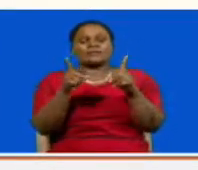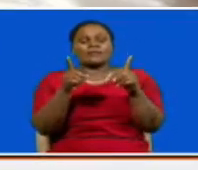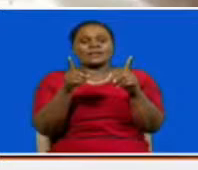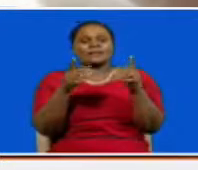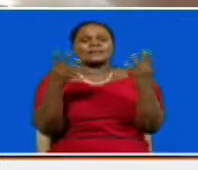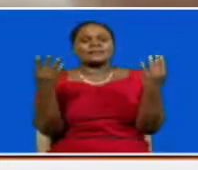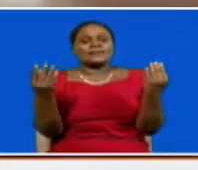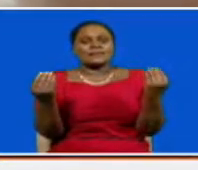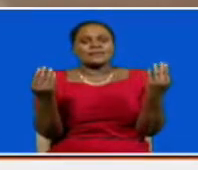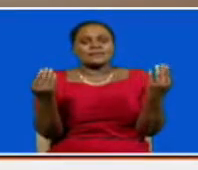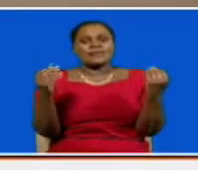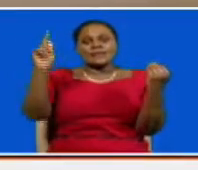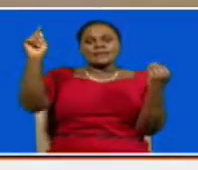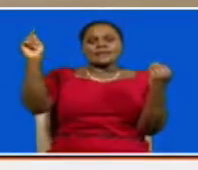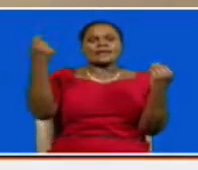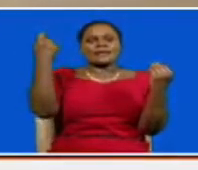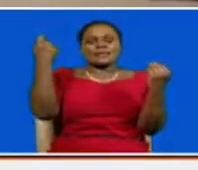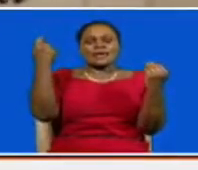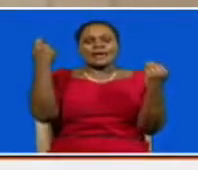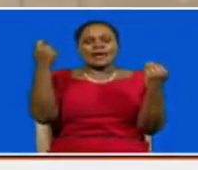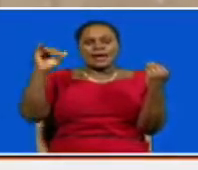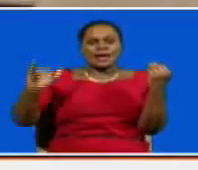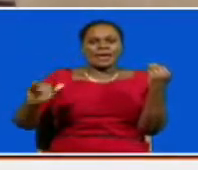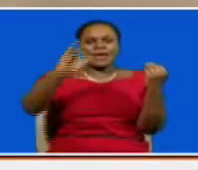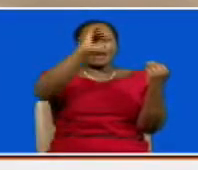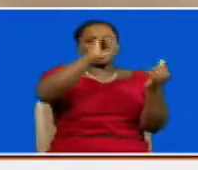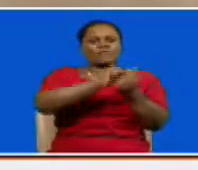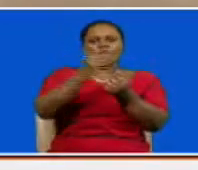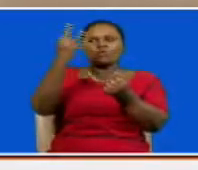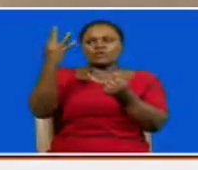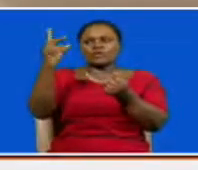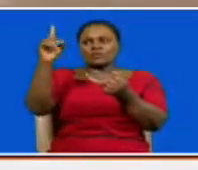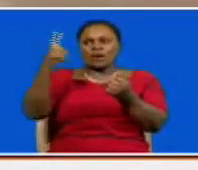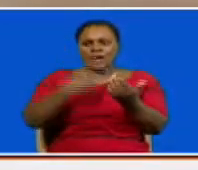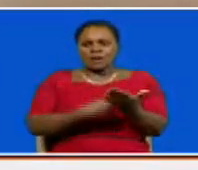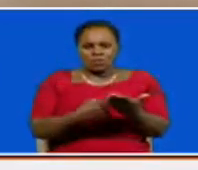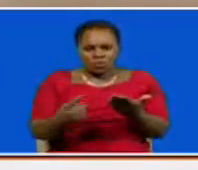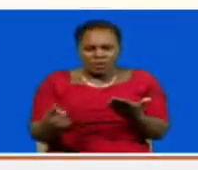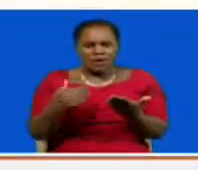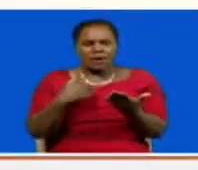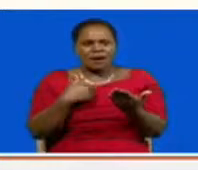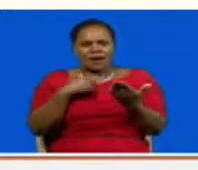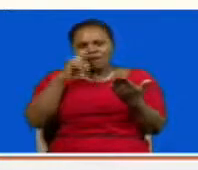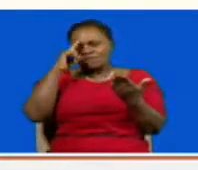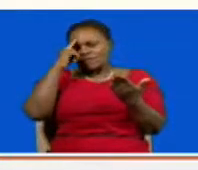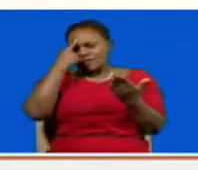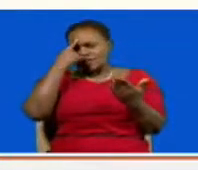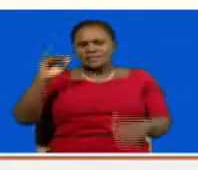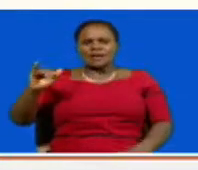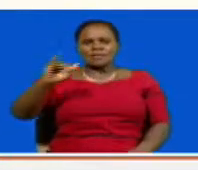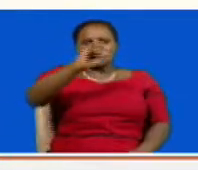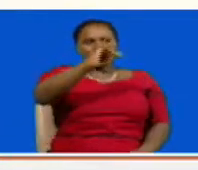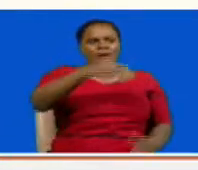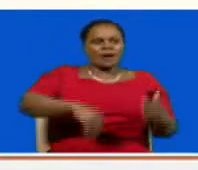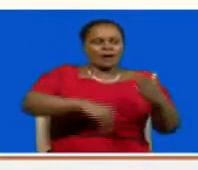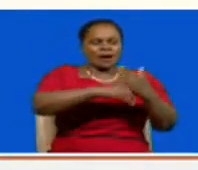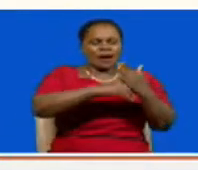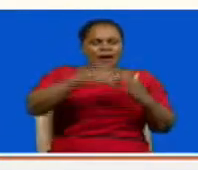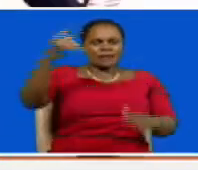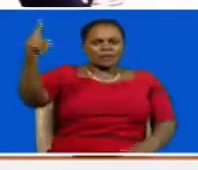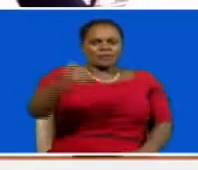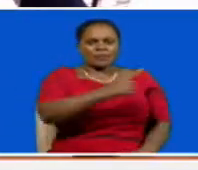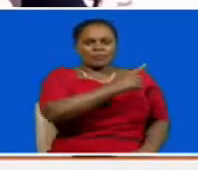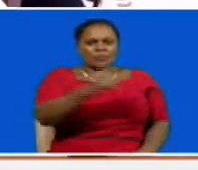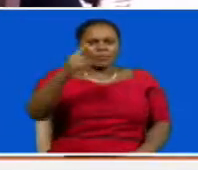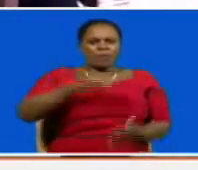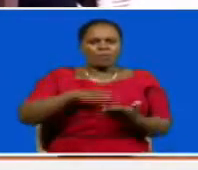made easier. Kenya Airways is doing 14 flights in a week. We have Air India now, which has increased its frequency,